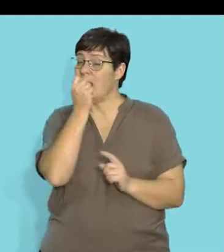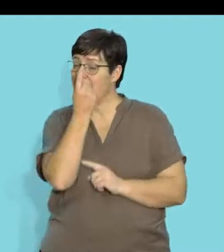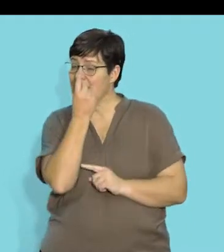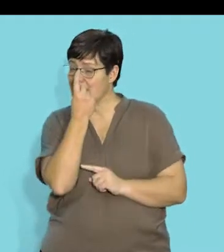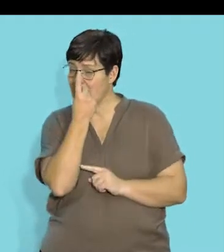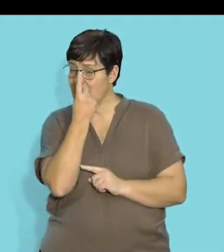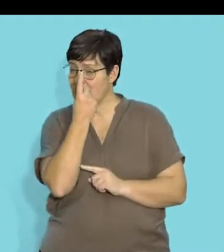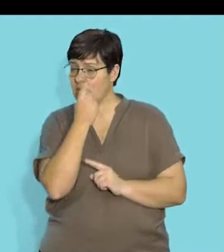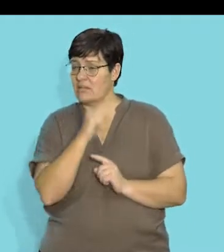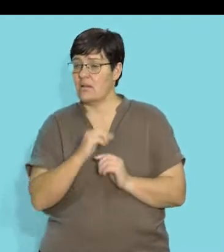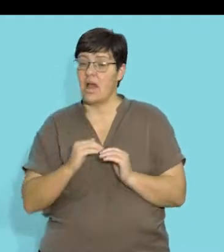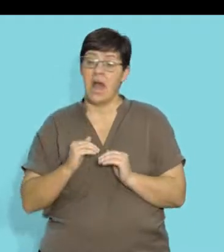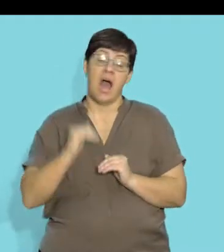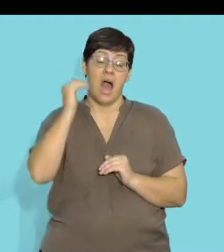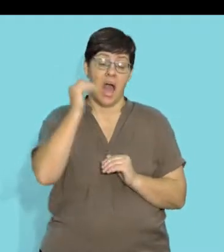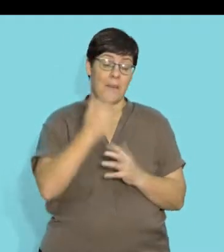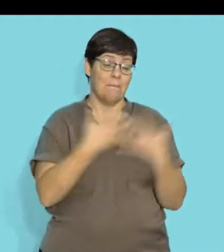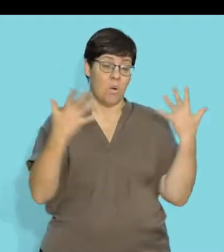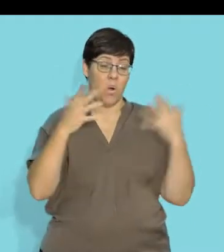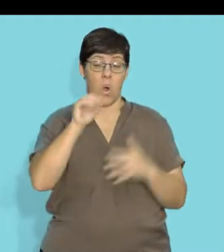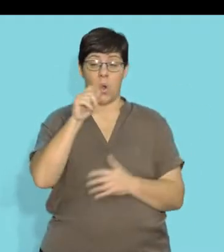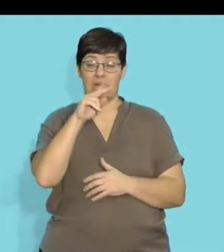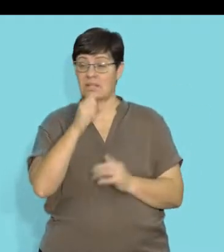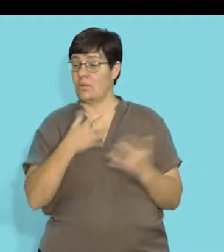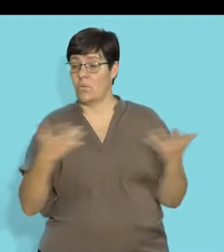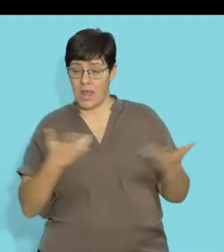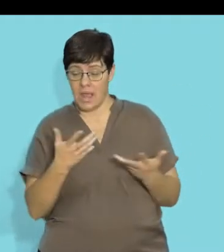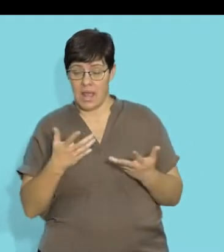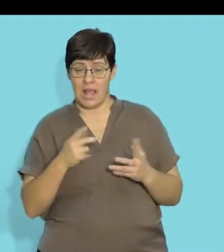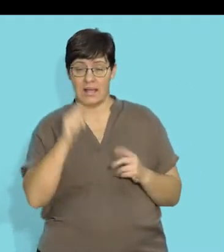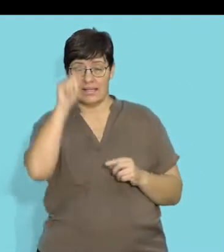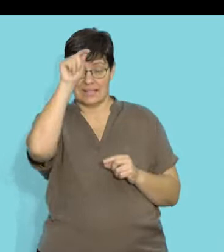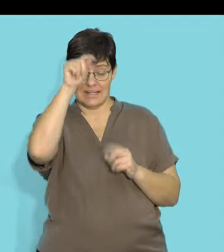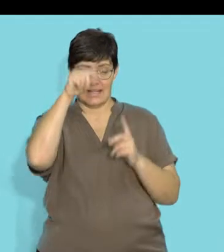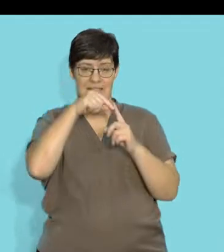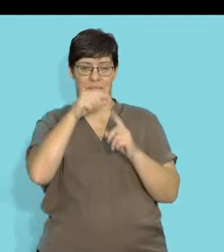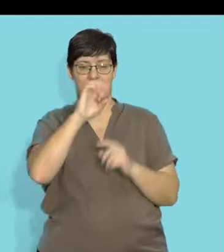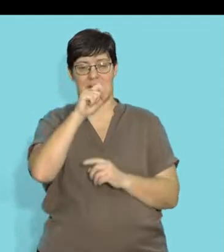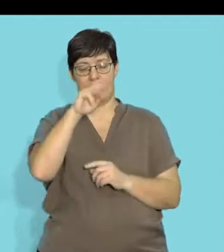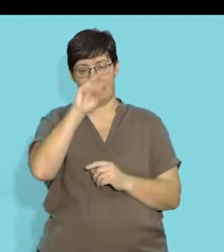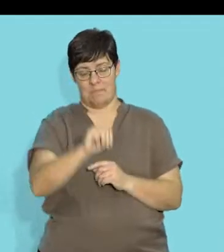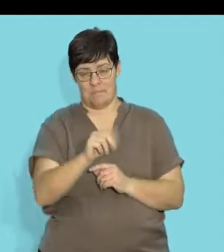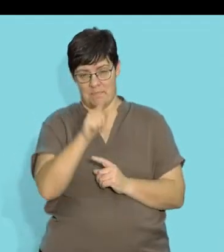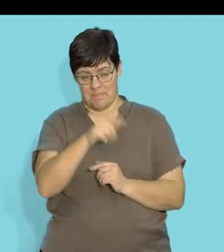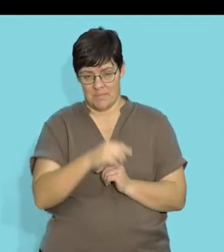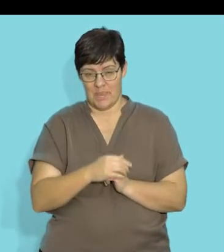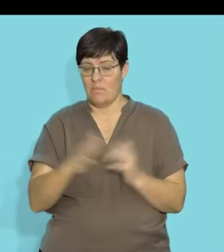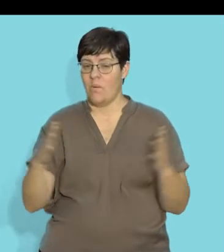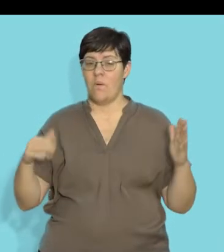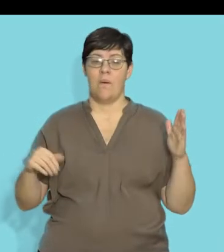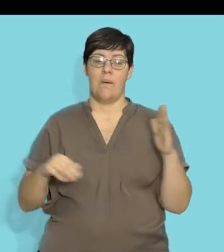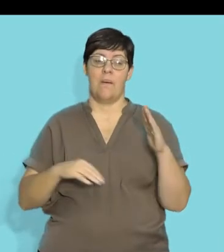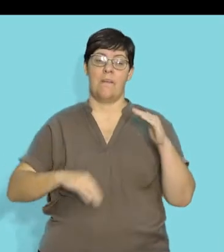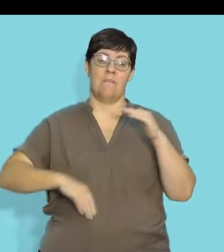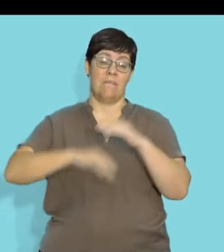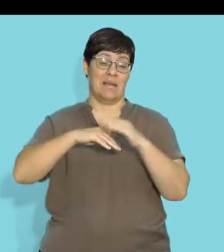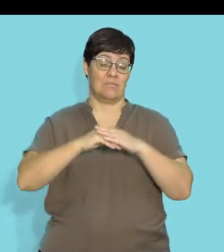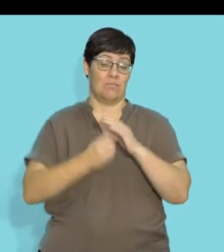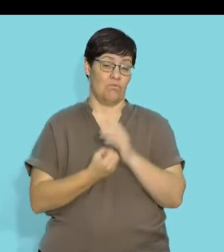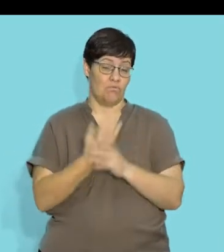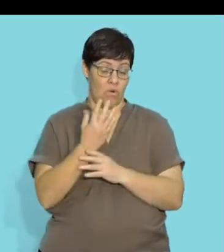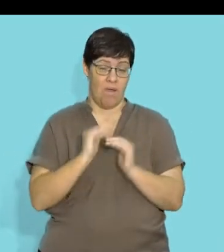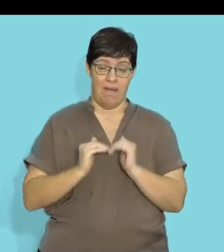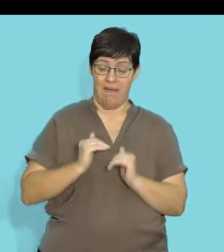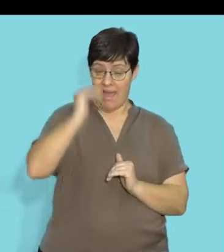understand that the highest concentration of auxins are found in the growing tips of stems, and that is where maximum growth and increase of